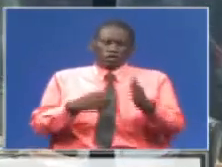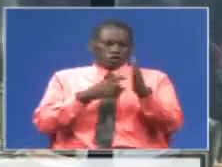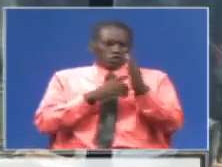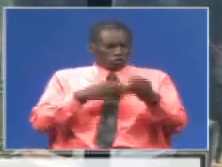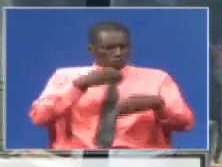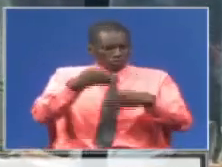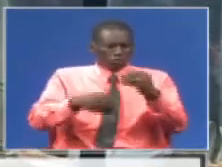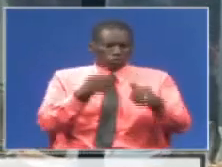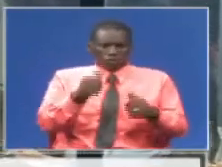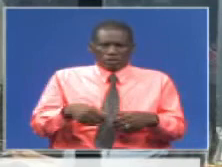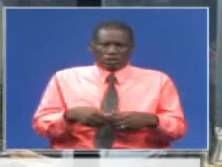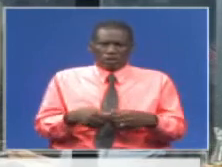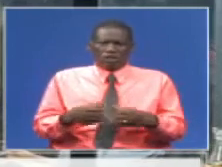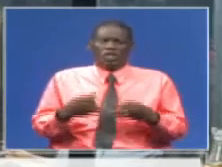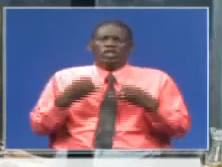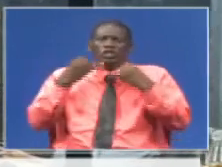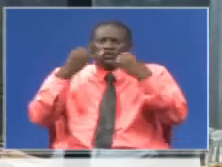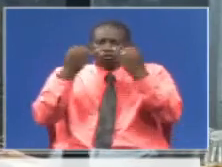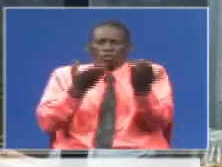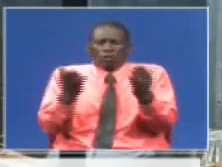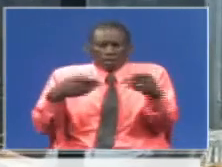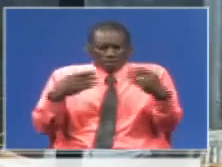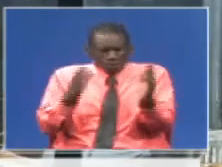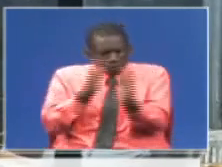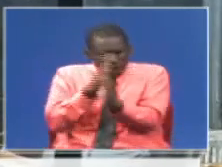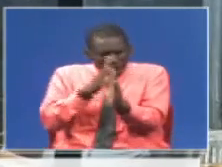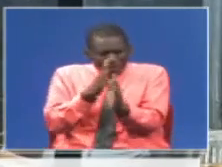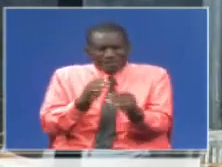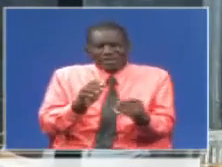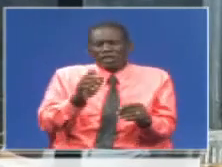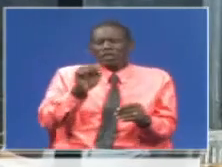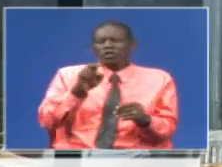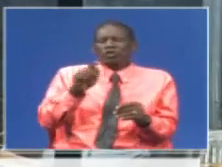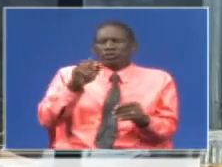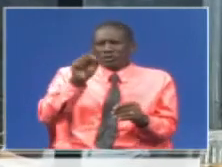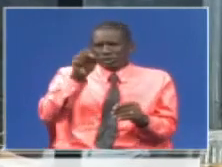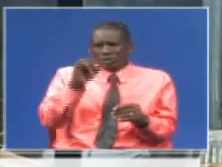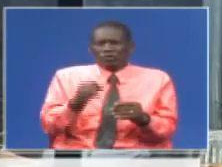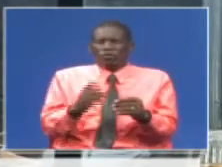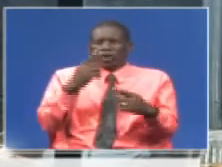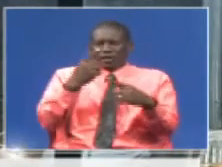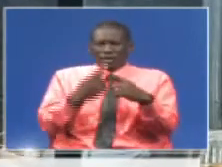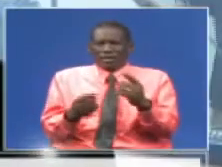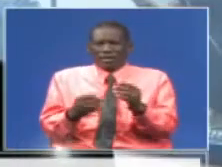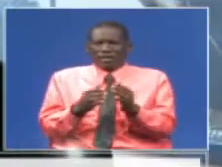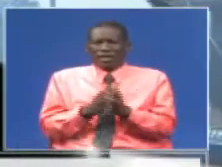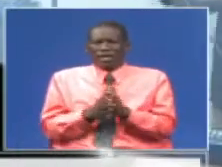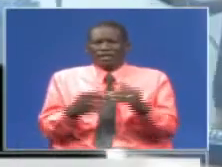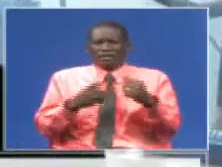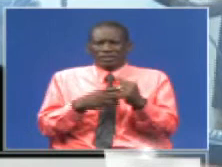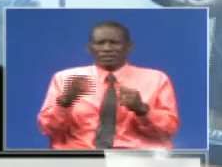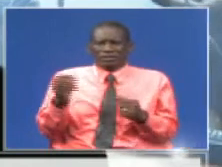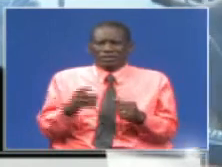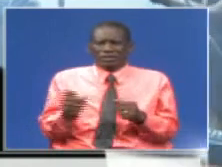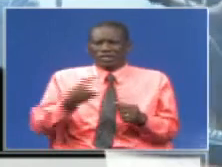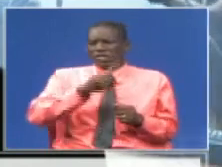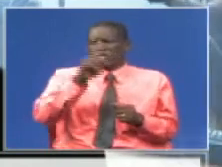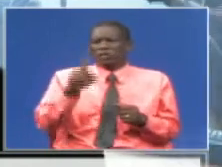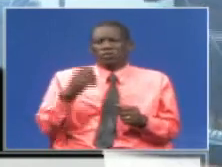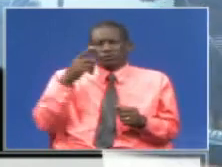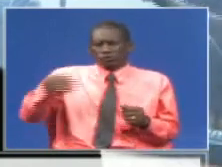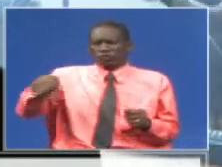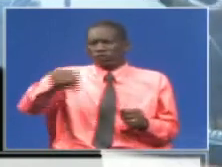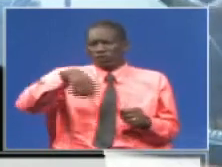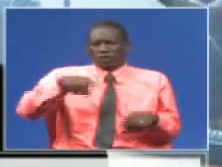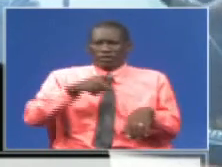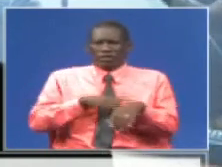that gave hideouts praised soldiers in the fight against the Tutsis over a period of a year and a half. The question was for us when we